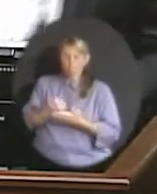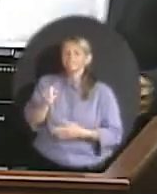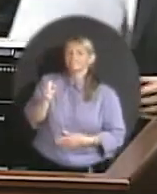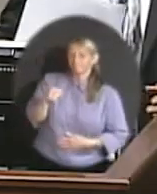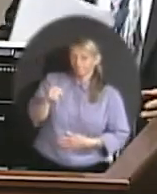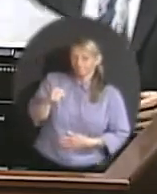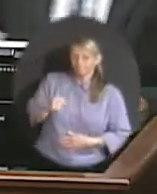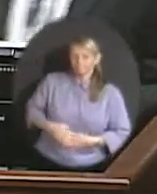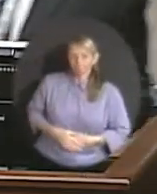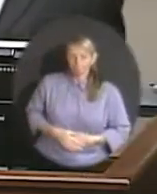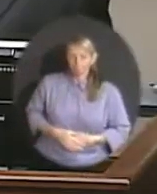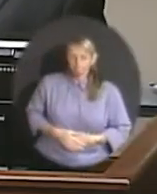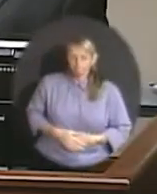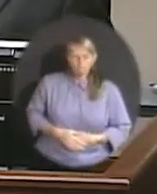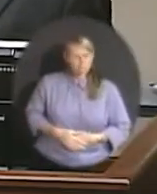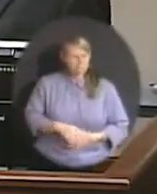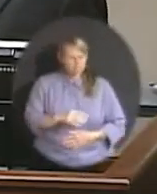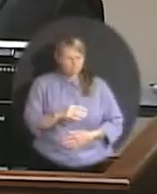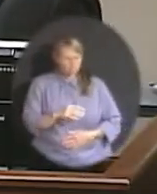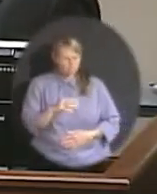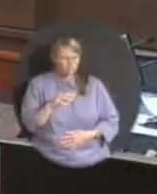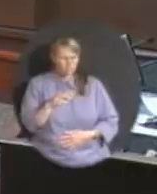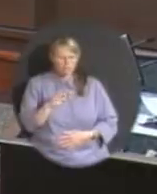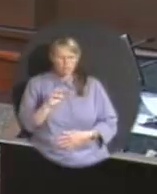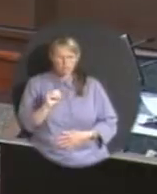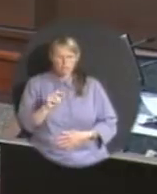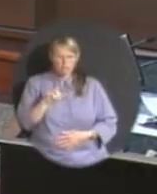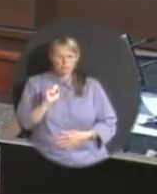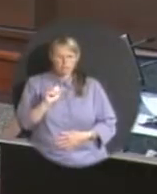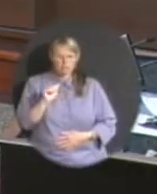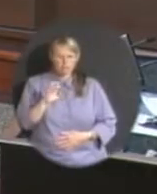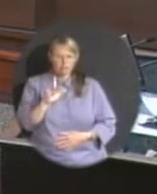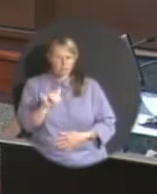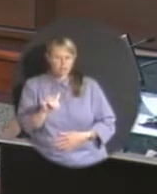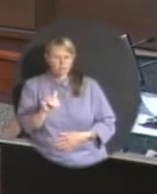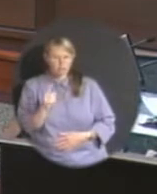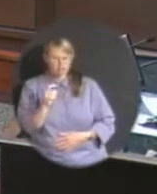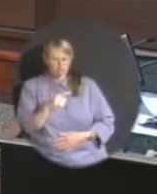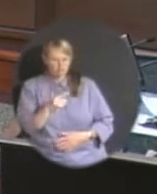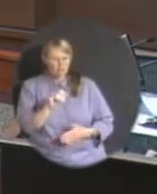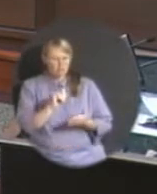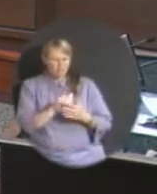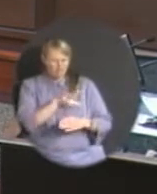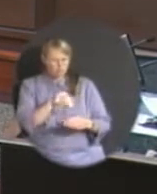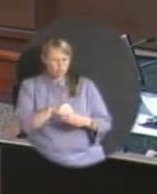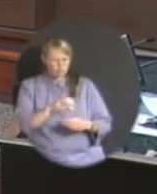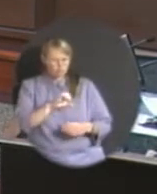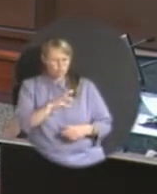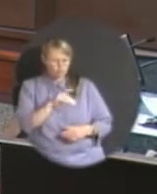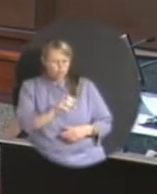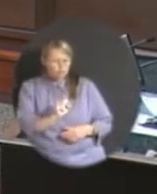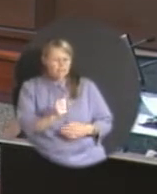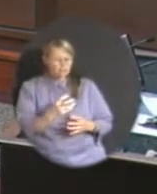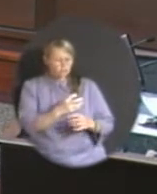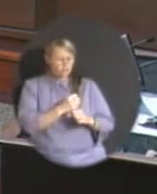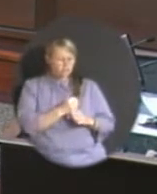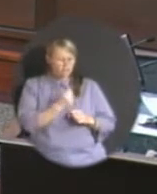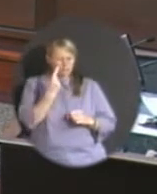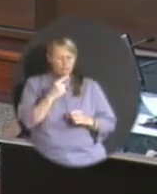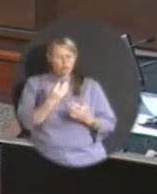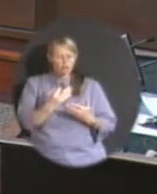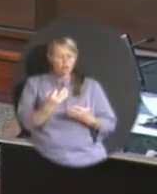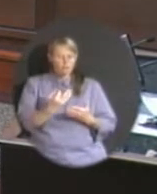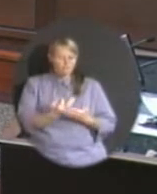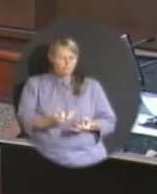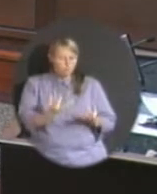Mr. Hutchison, would that also include checks that are received for purposes of fundraising events at the schools? Do